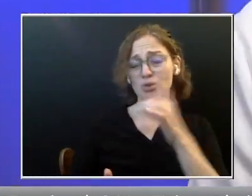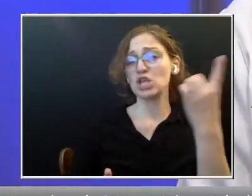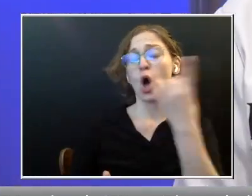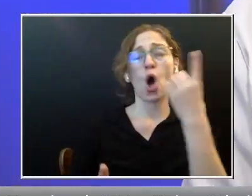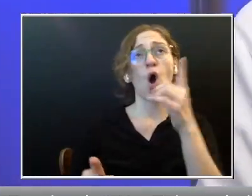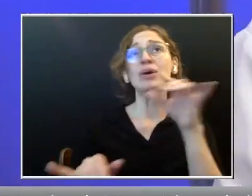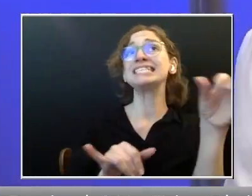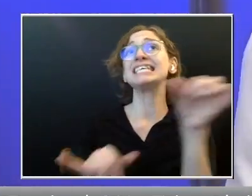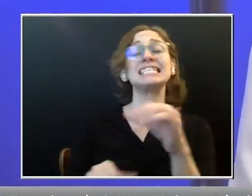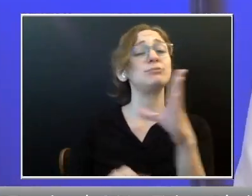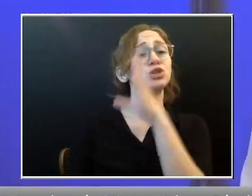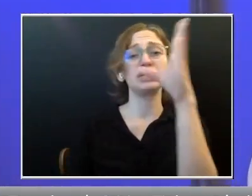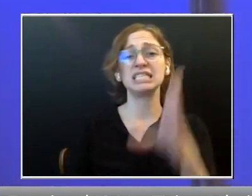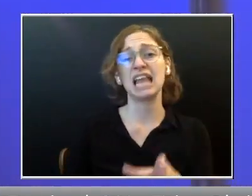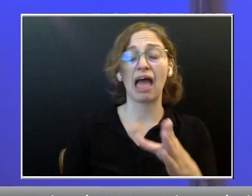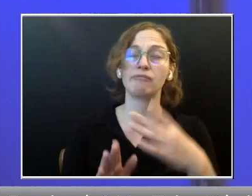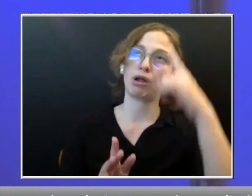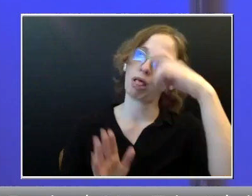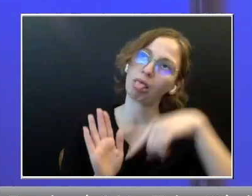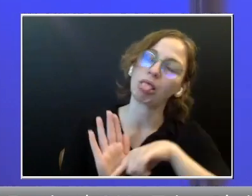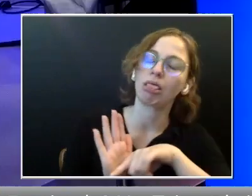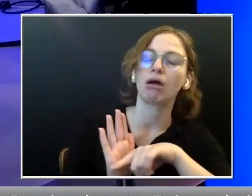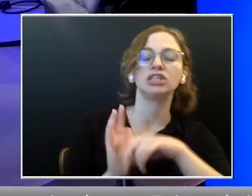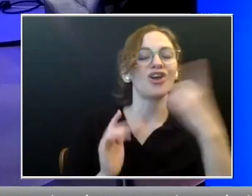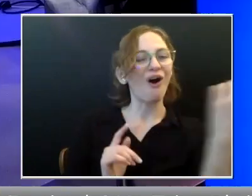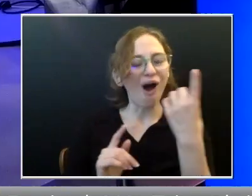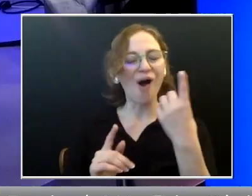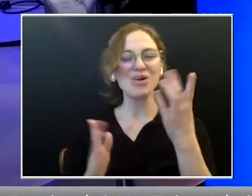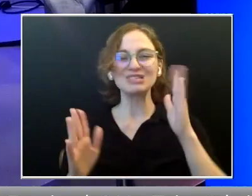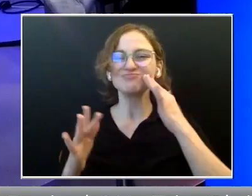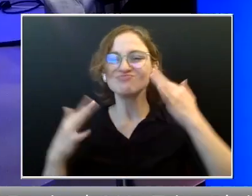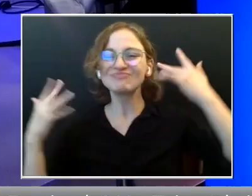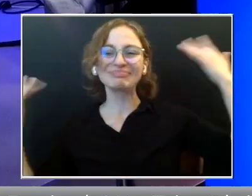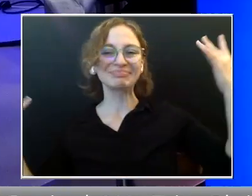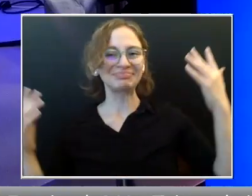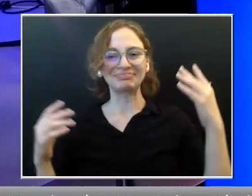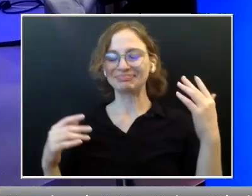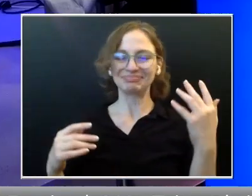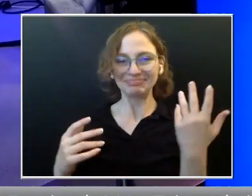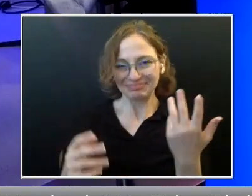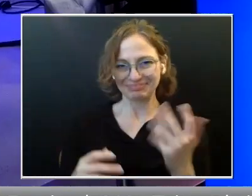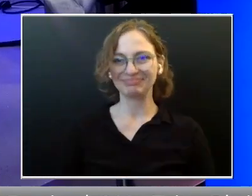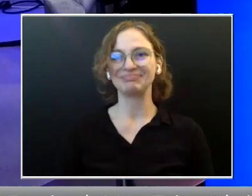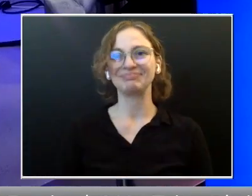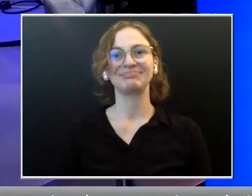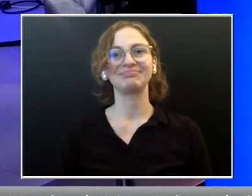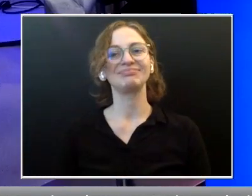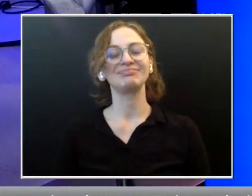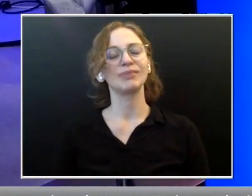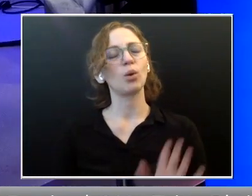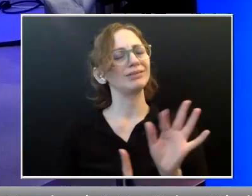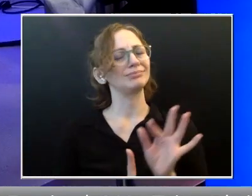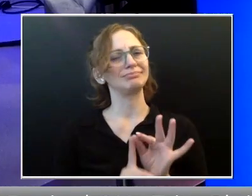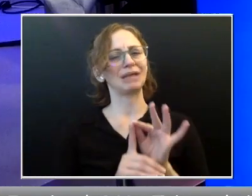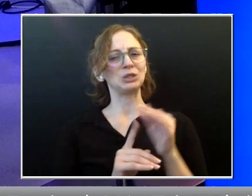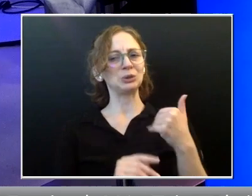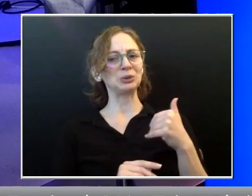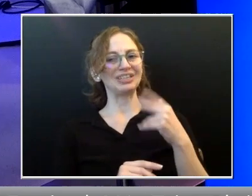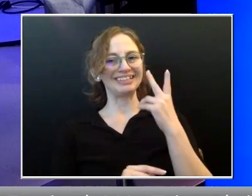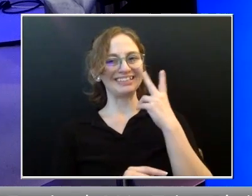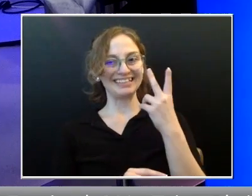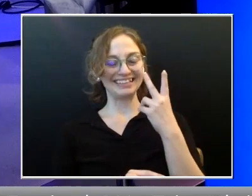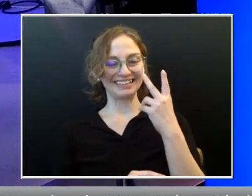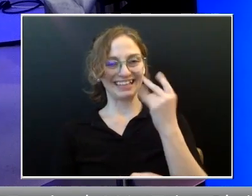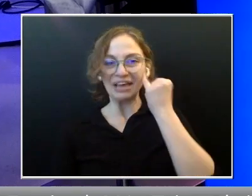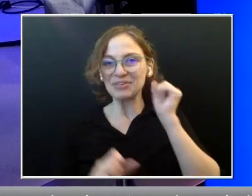Yes. And that makes a big difference. Yes. Yeah, well, it's absolutely. Pretty special to see, if you could see behind the scenes when